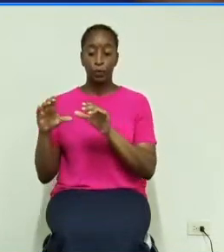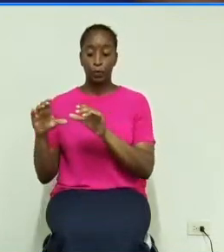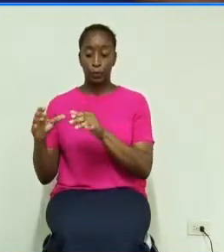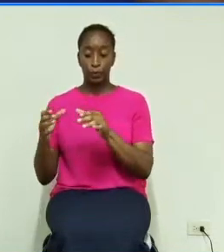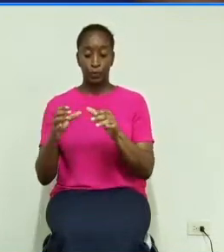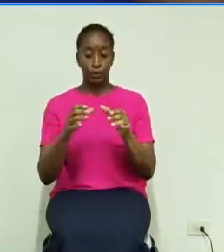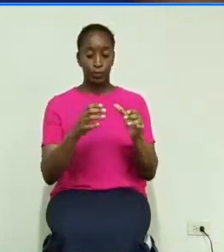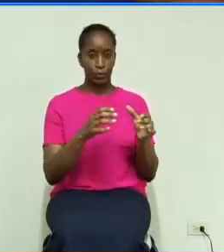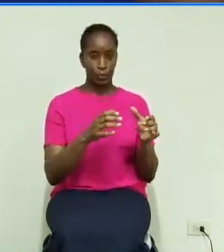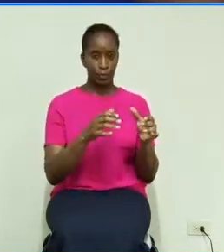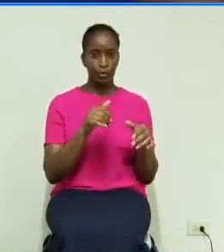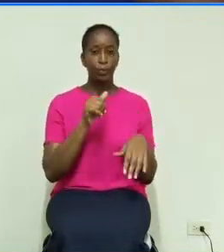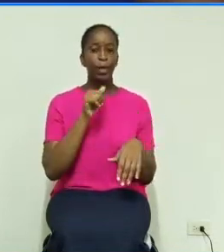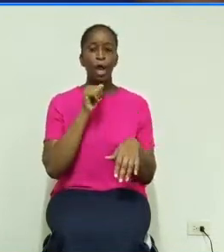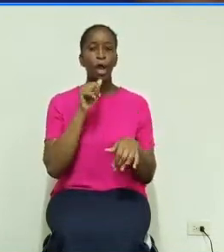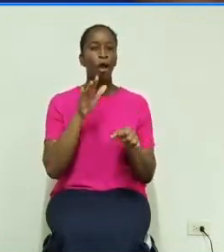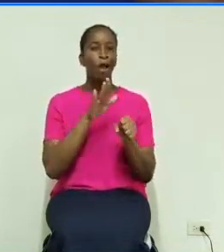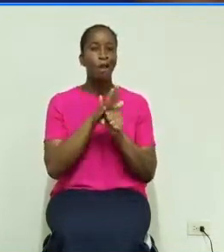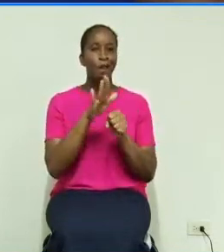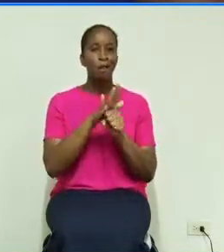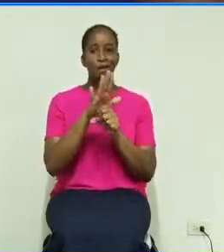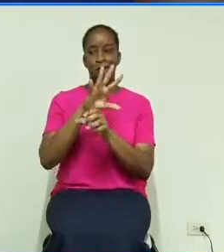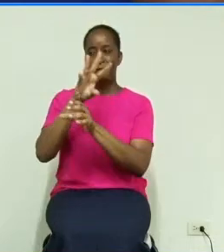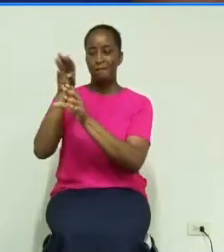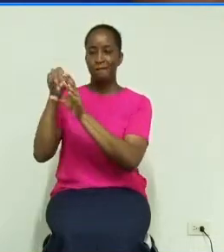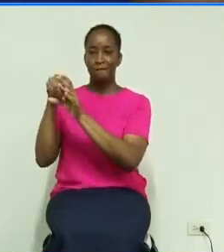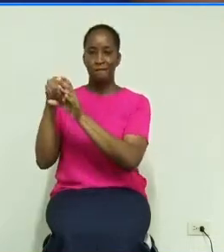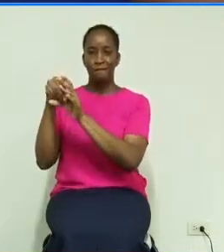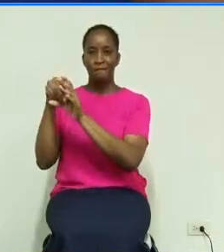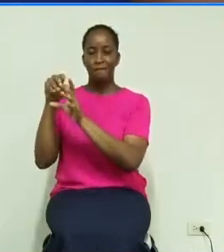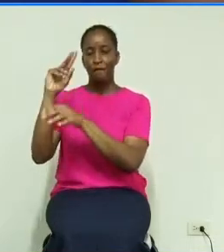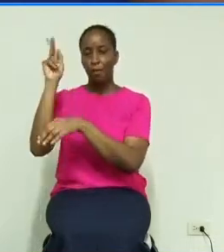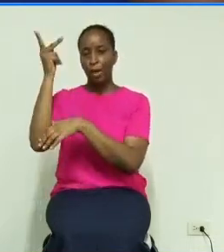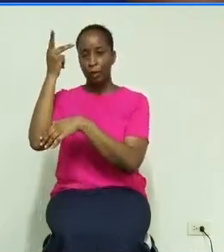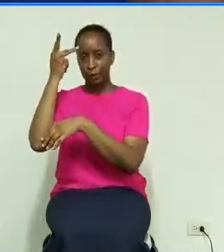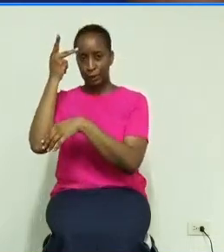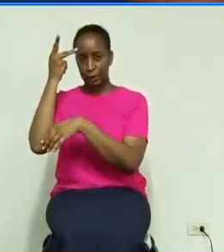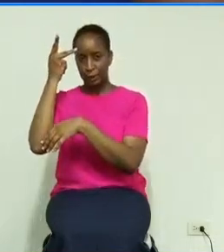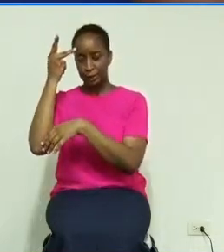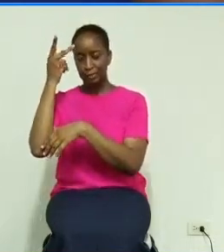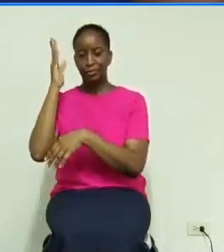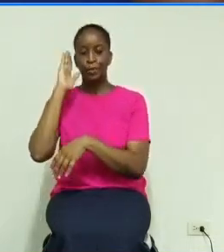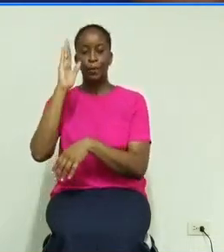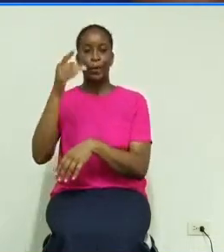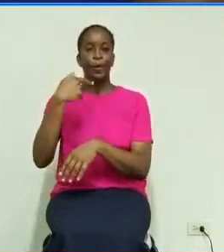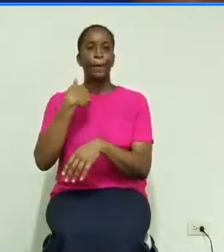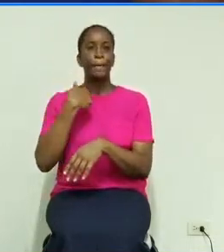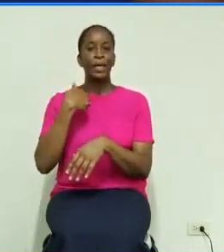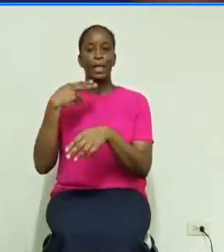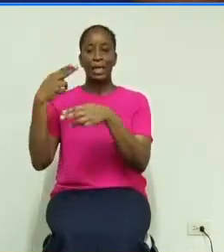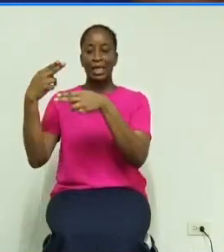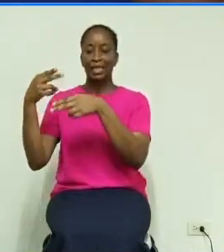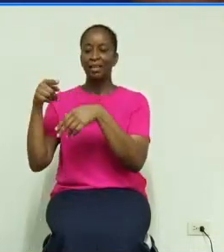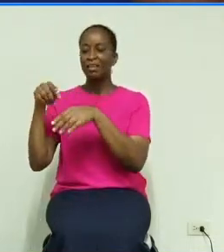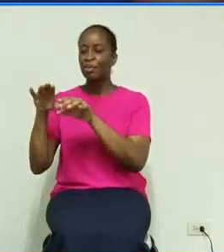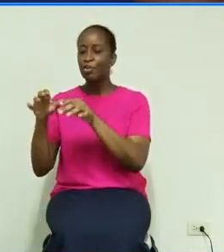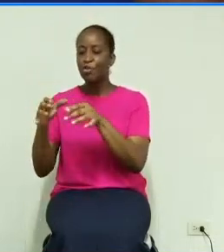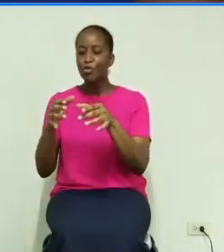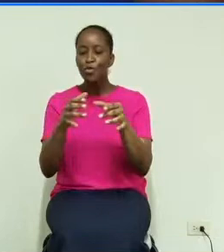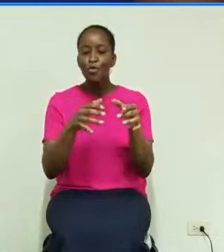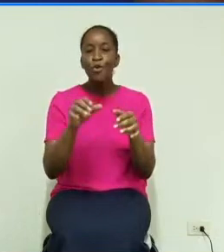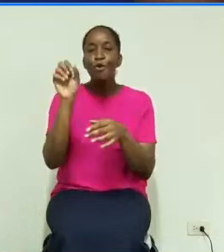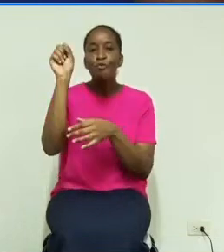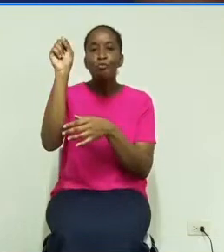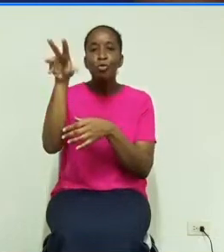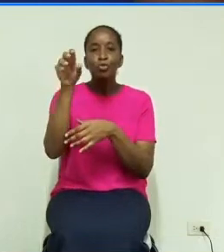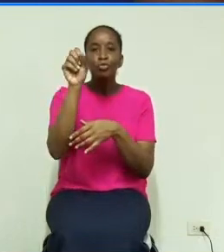I will not attempt to name them all because some might say, well, why didn't you remember these or that? But the point is, as we look around,